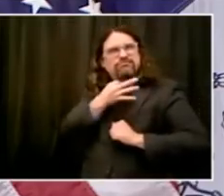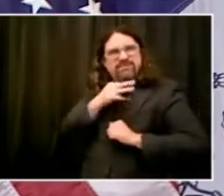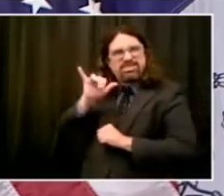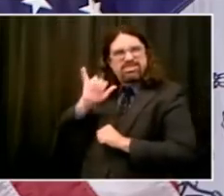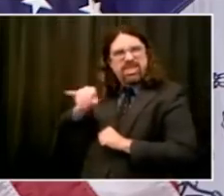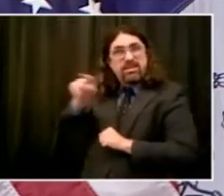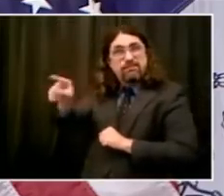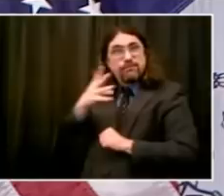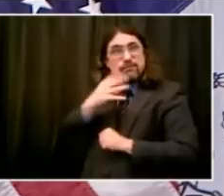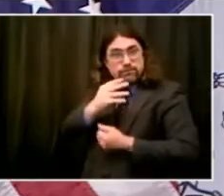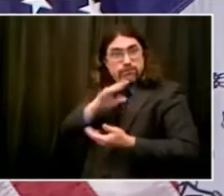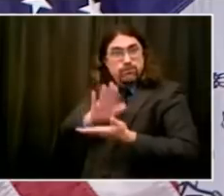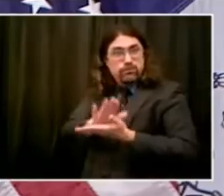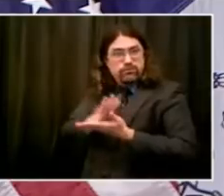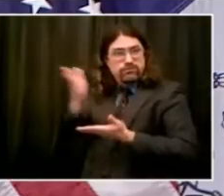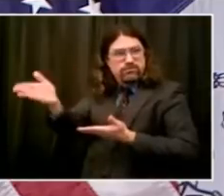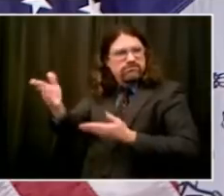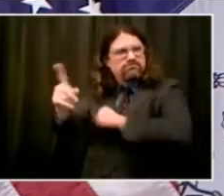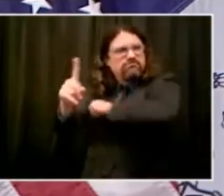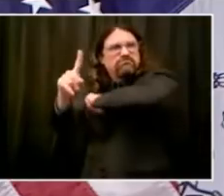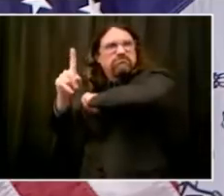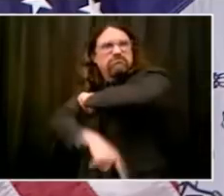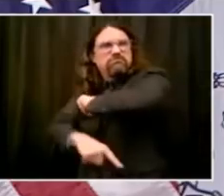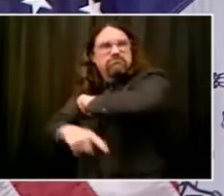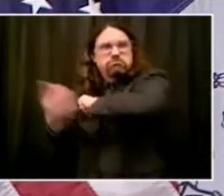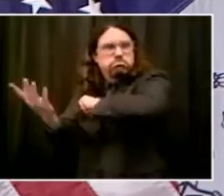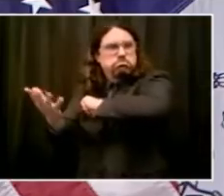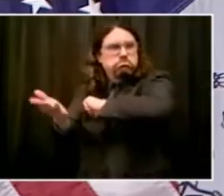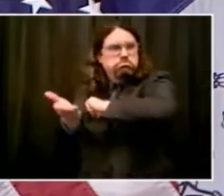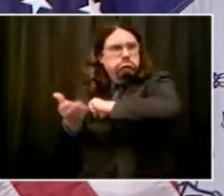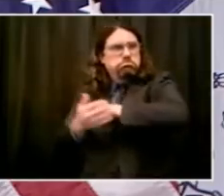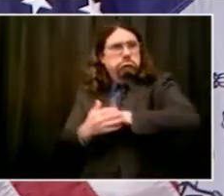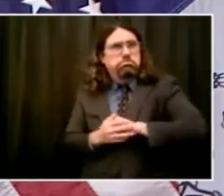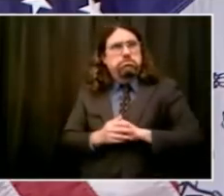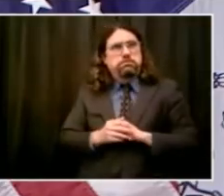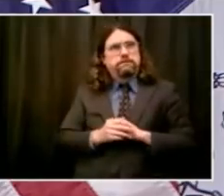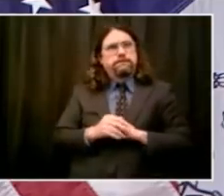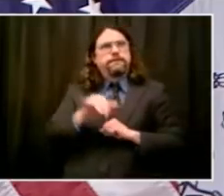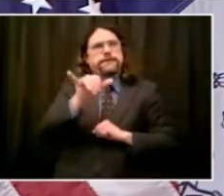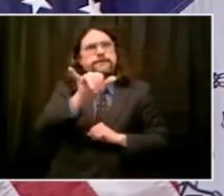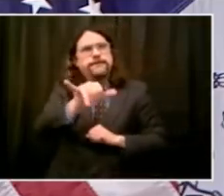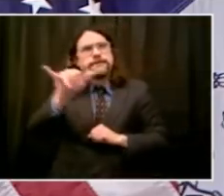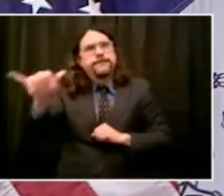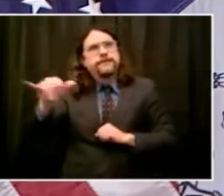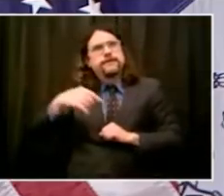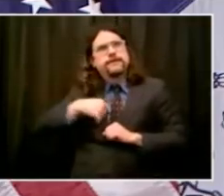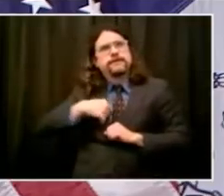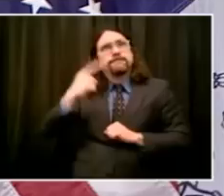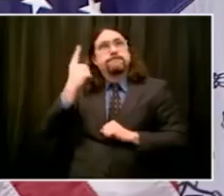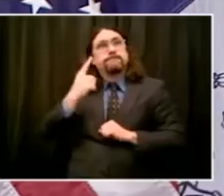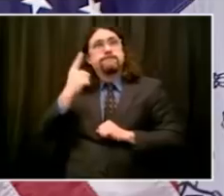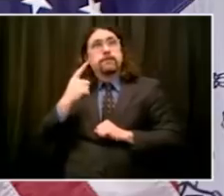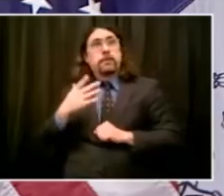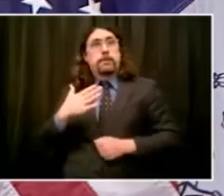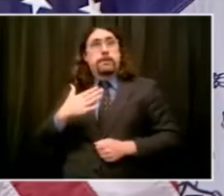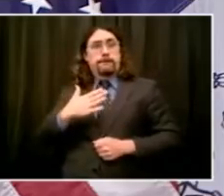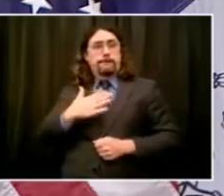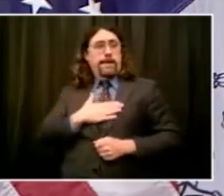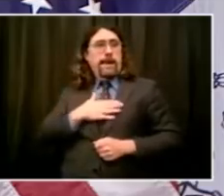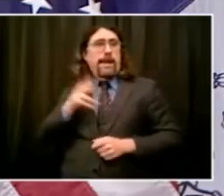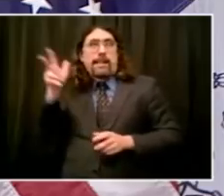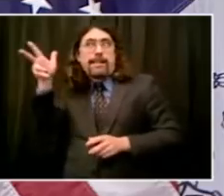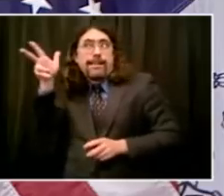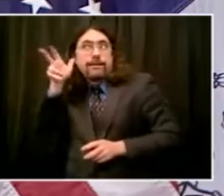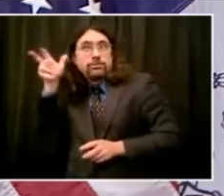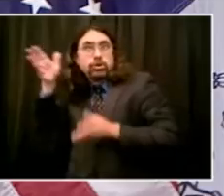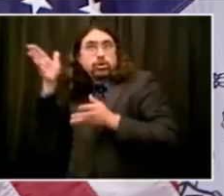I'm hearing from our listeners about food packages that are being sent out in the food program. A resident